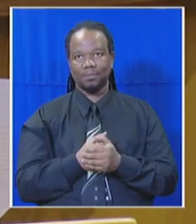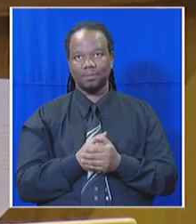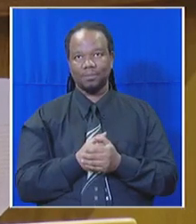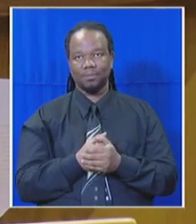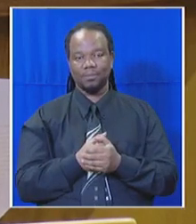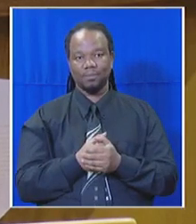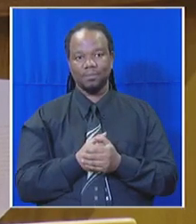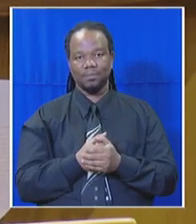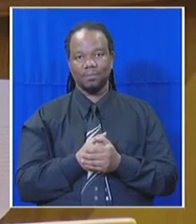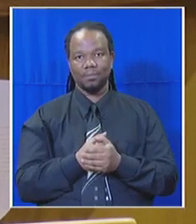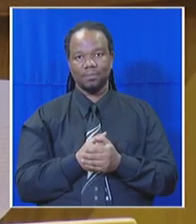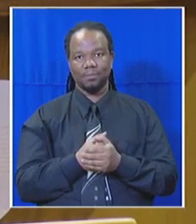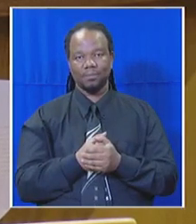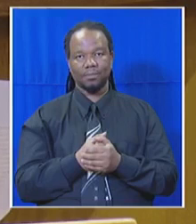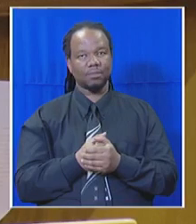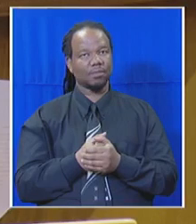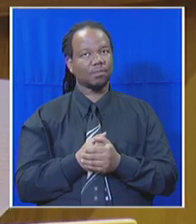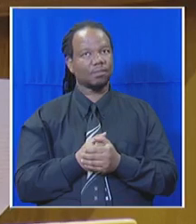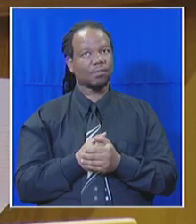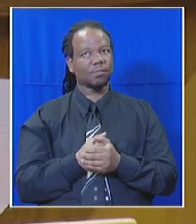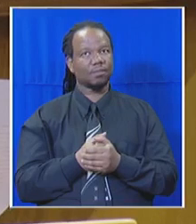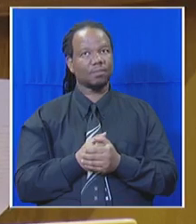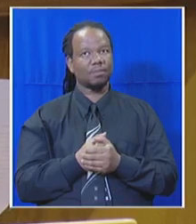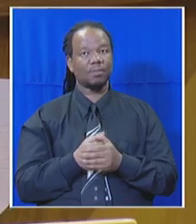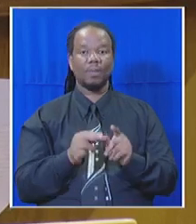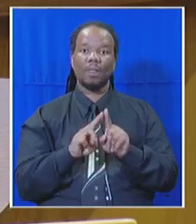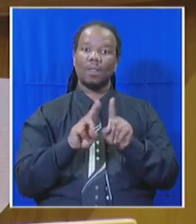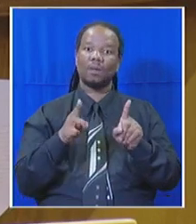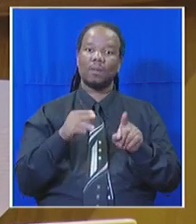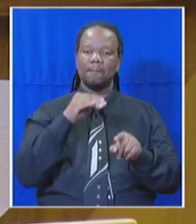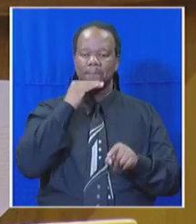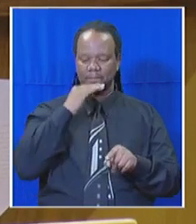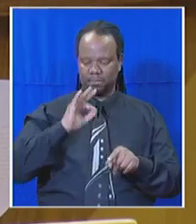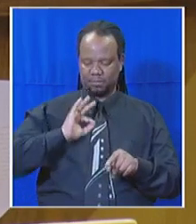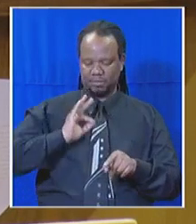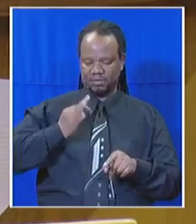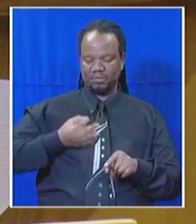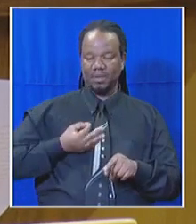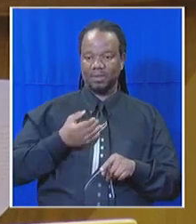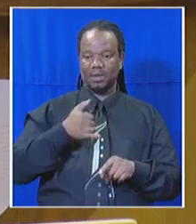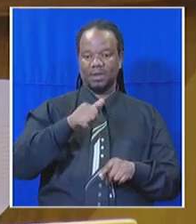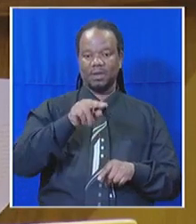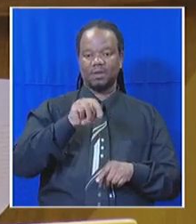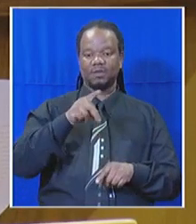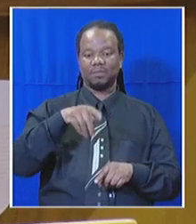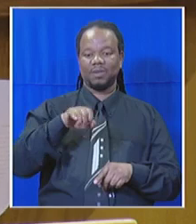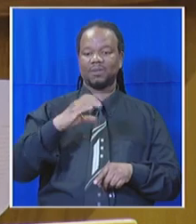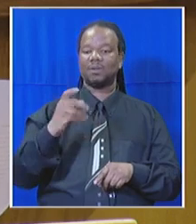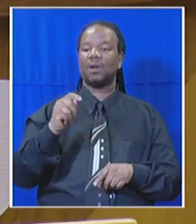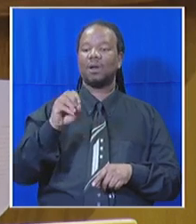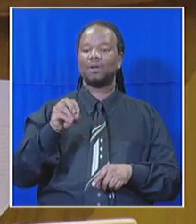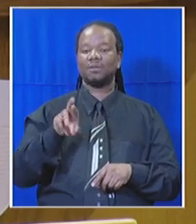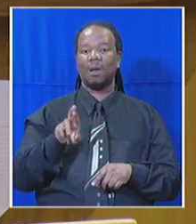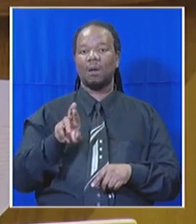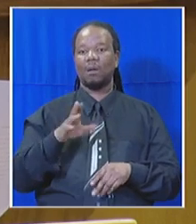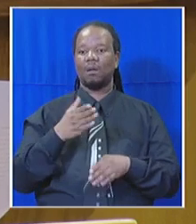turnover. You are taking too long to fill inspectors' positions. There are no cars for inspectors in the provinces, and